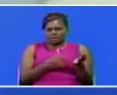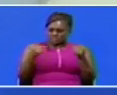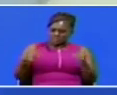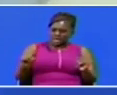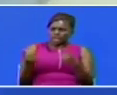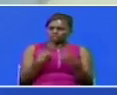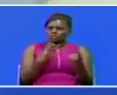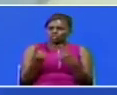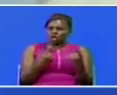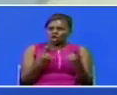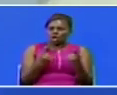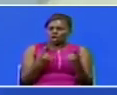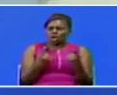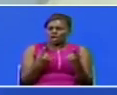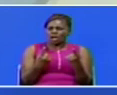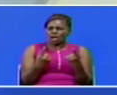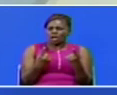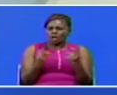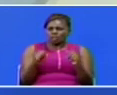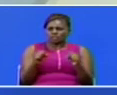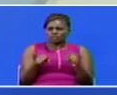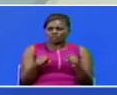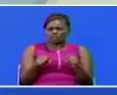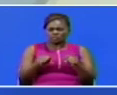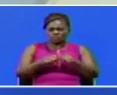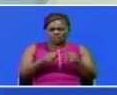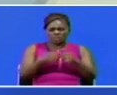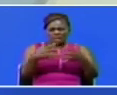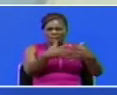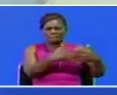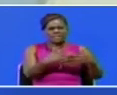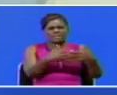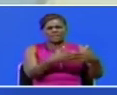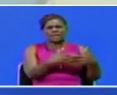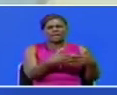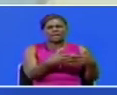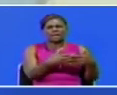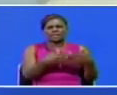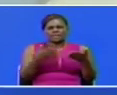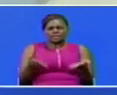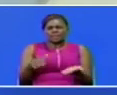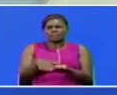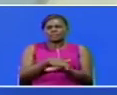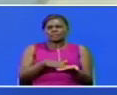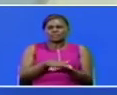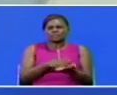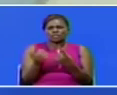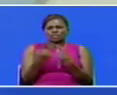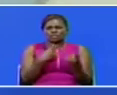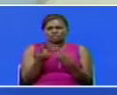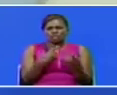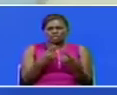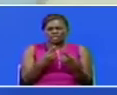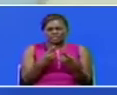talk about what was about his trip to the U.S., to Turkey. And he has spoken on an array of